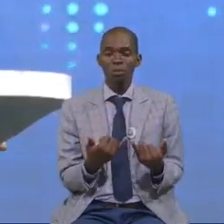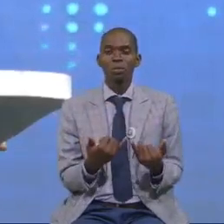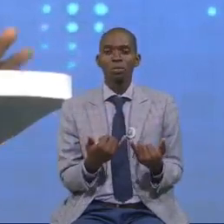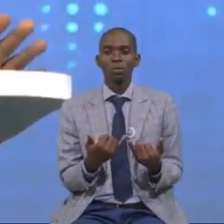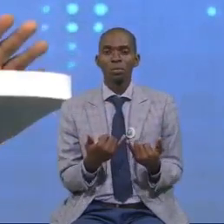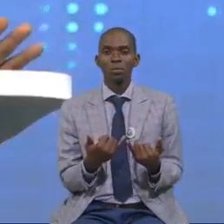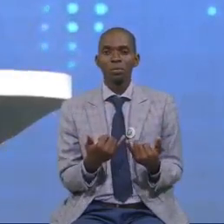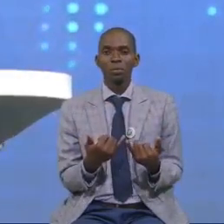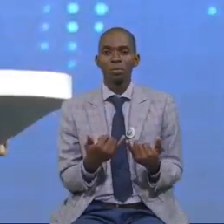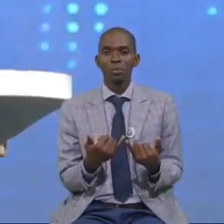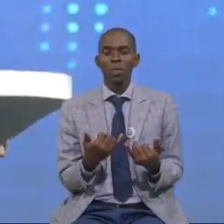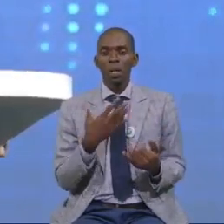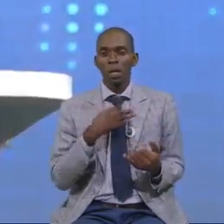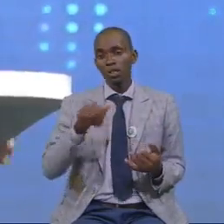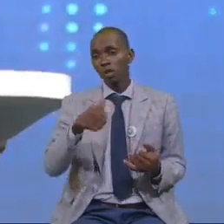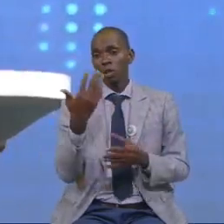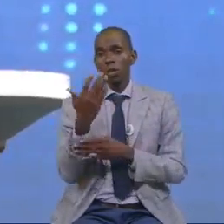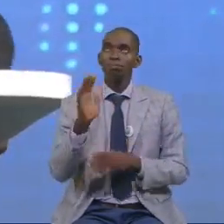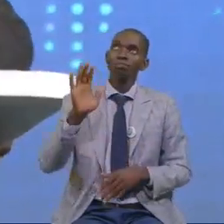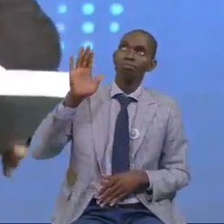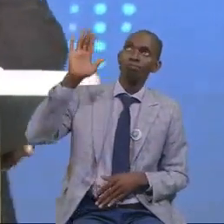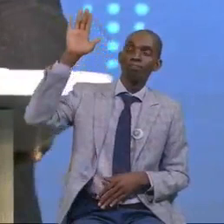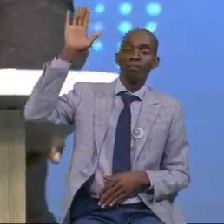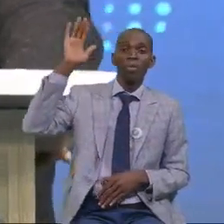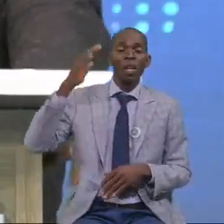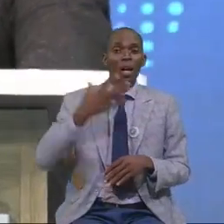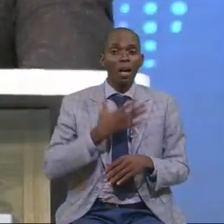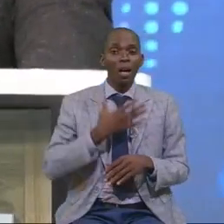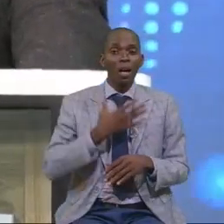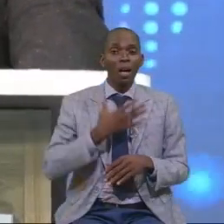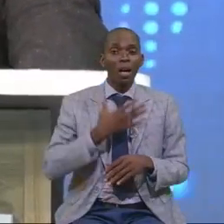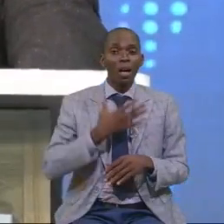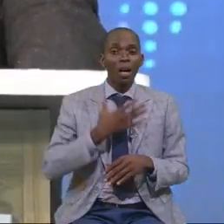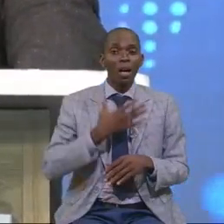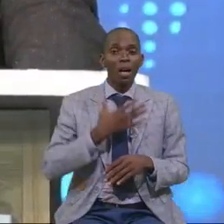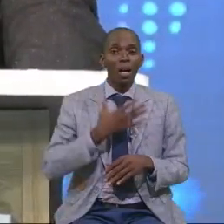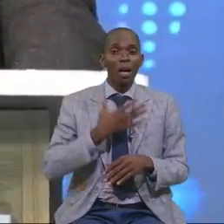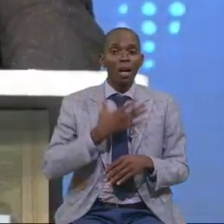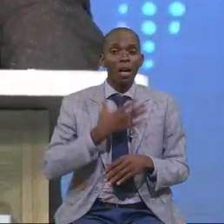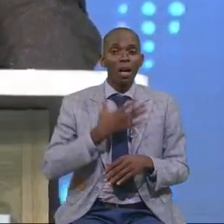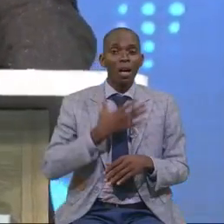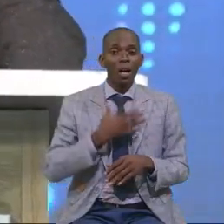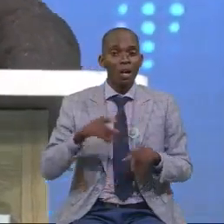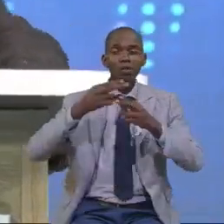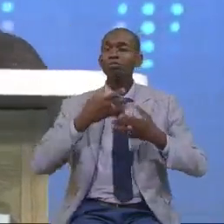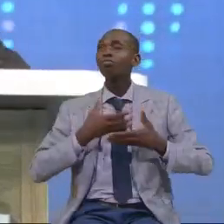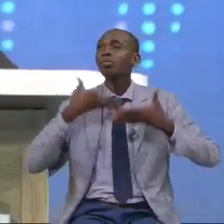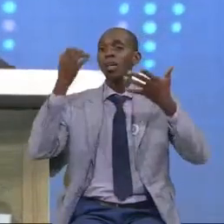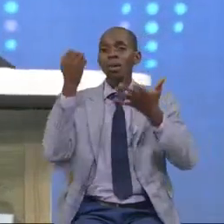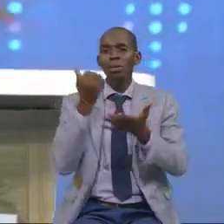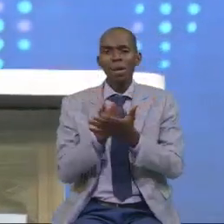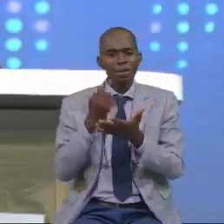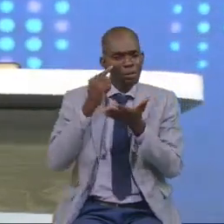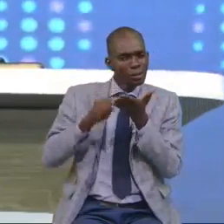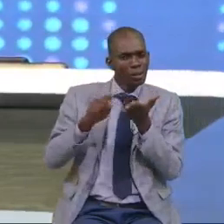problem. And raise up the other hand. And at the final amen, you check up that